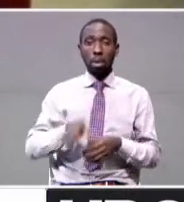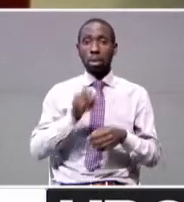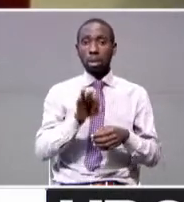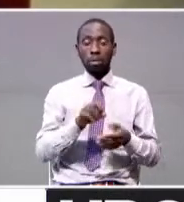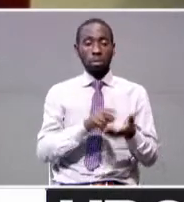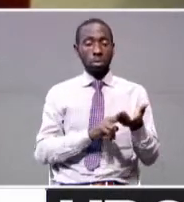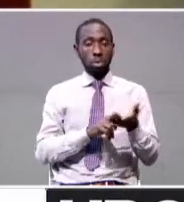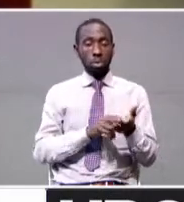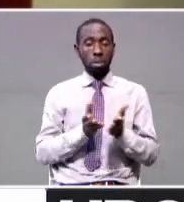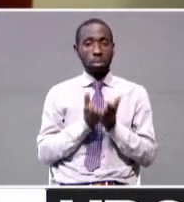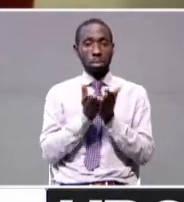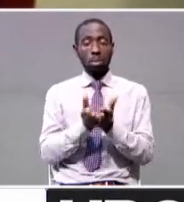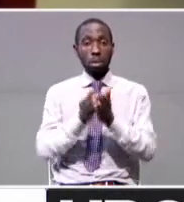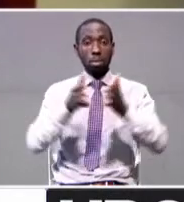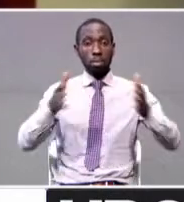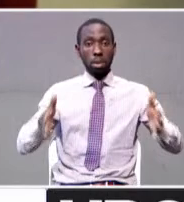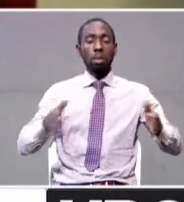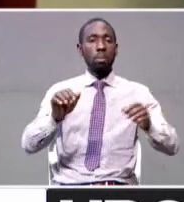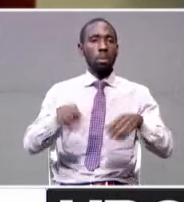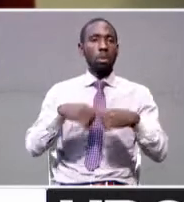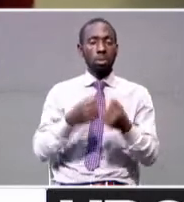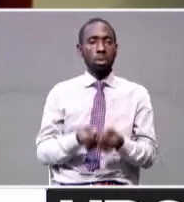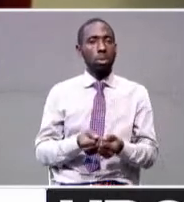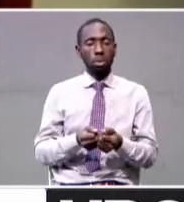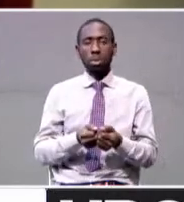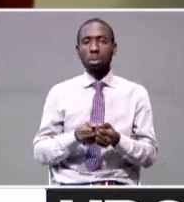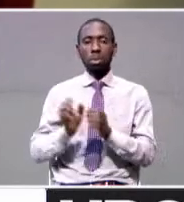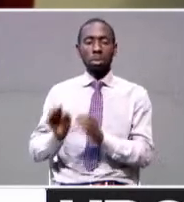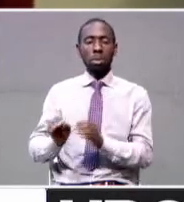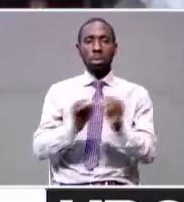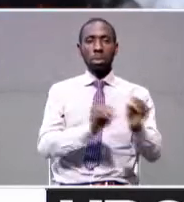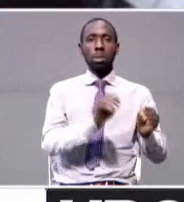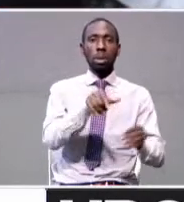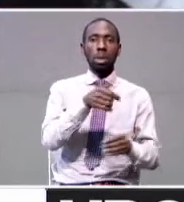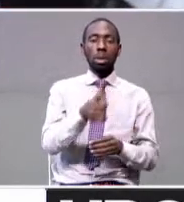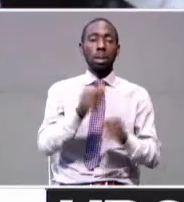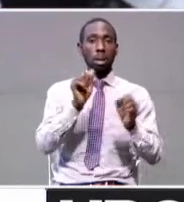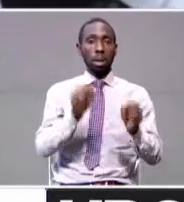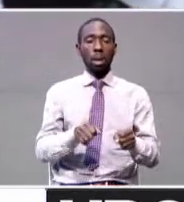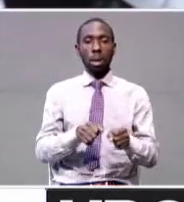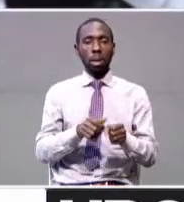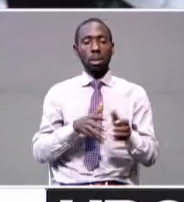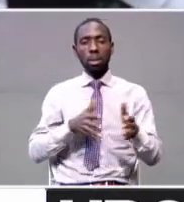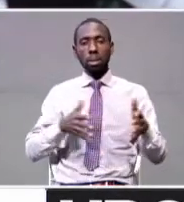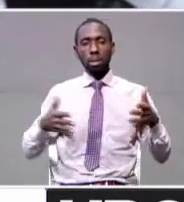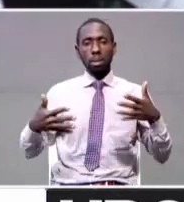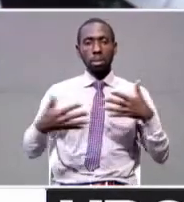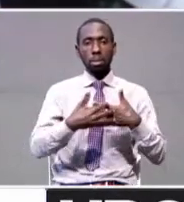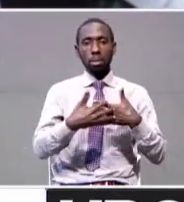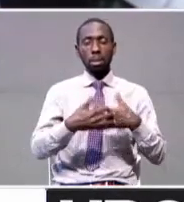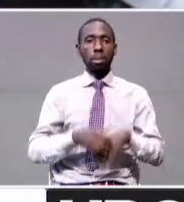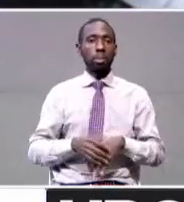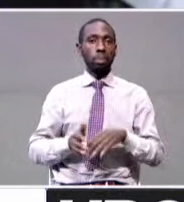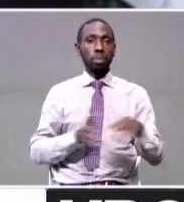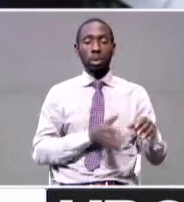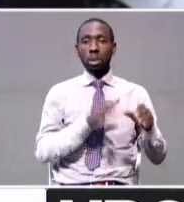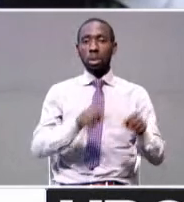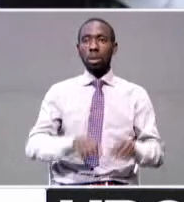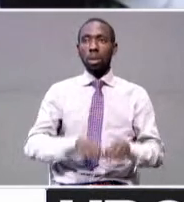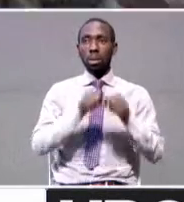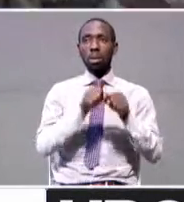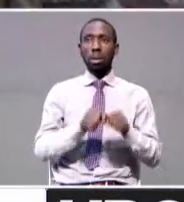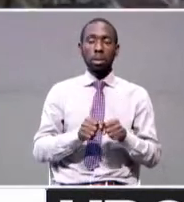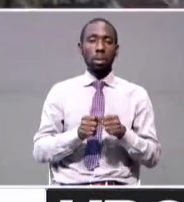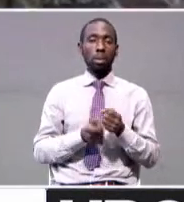tasobola kulisika oba kulyetika kubuuka kisamba, ali kisobola omugattirayo. Ssentebe w'ekibiina ky'abavubi mu ggwanga ekya Association